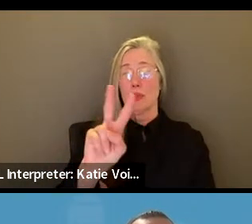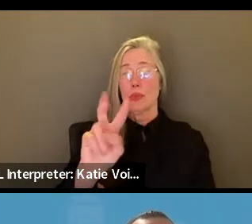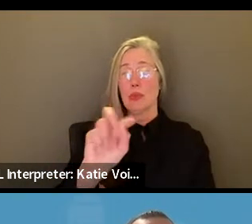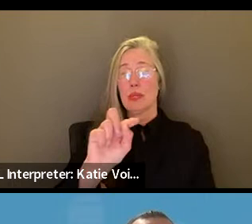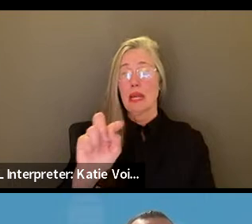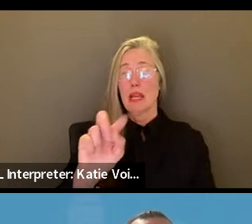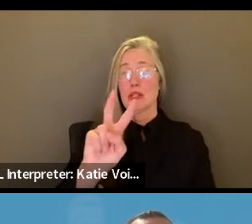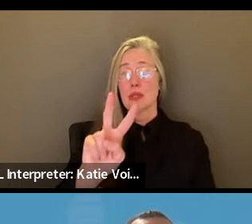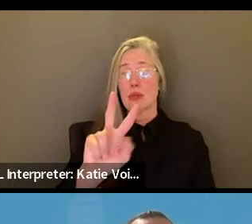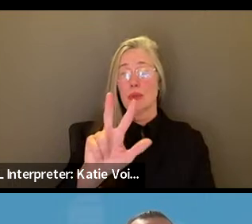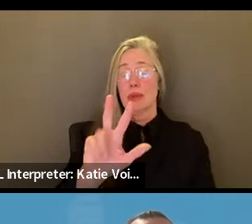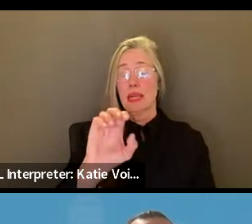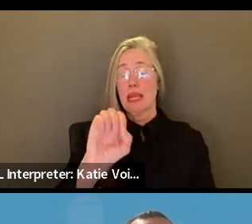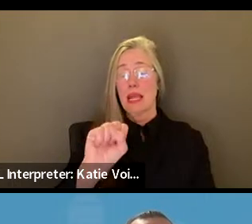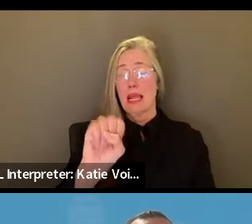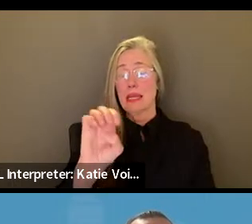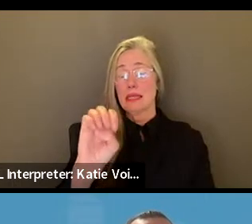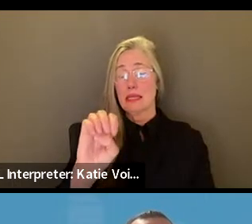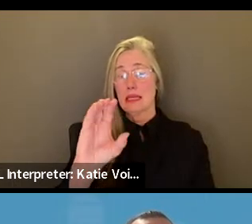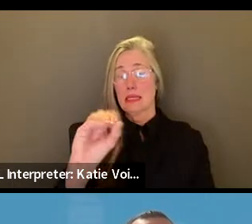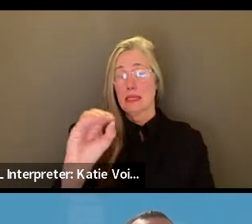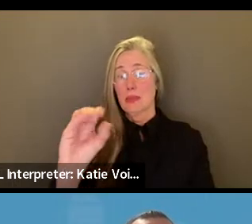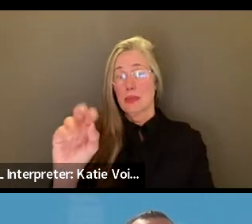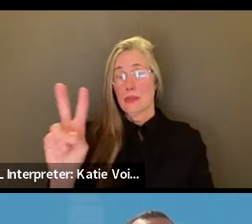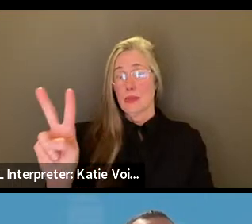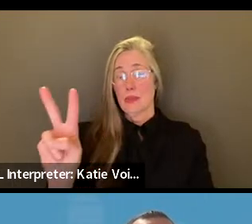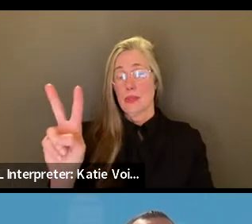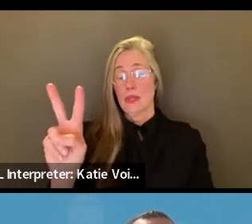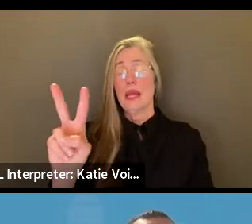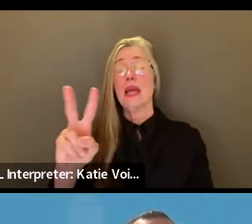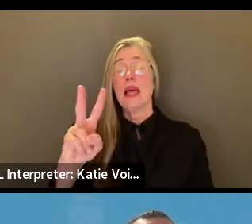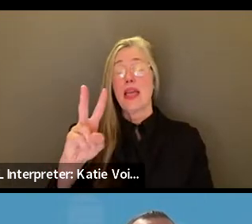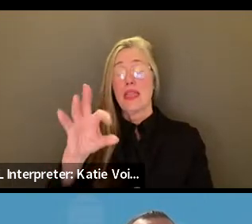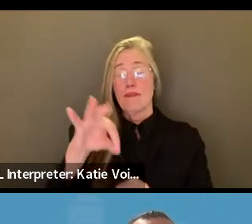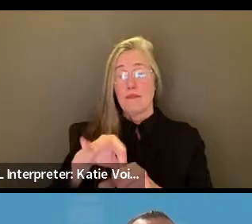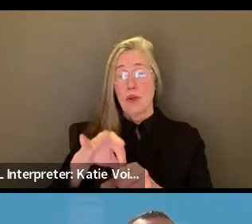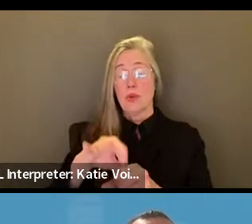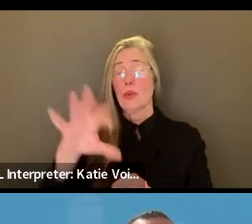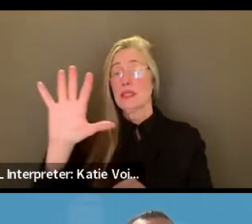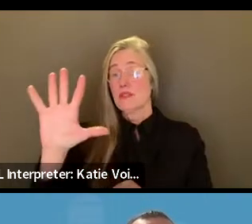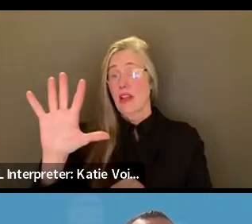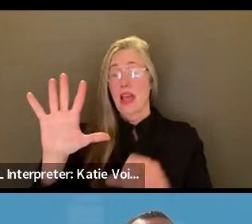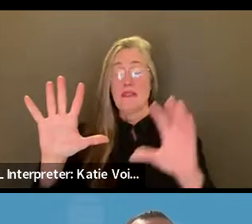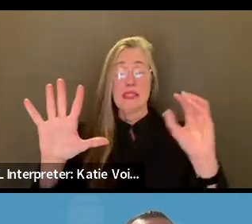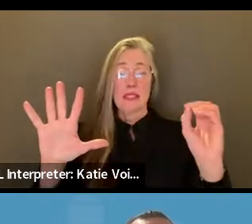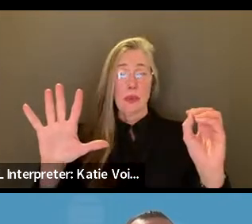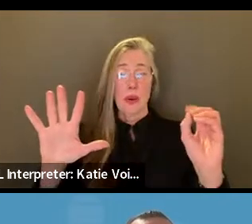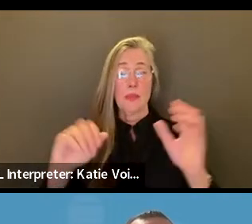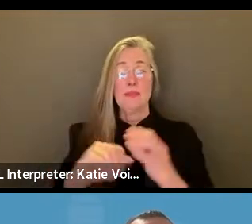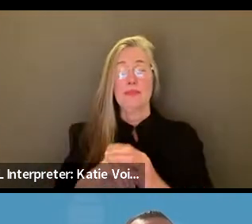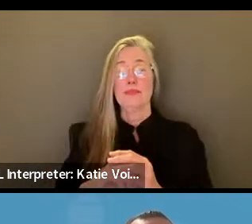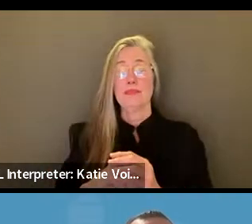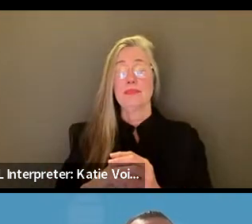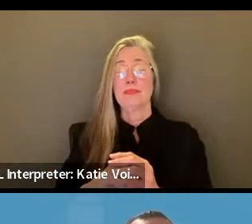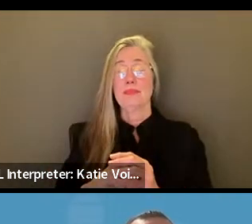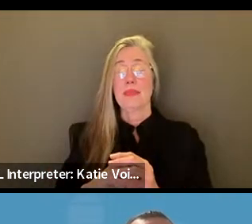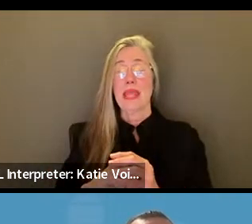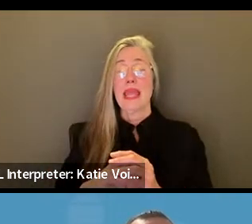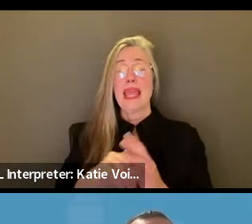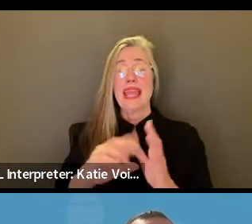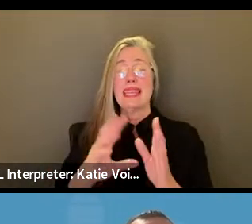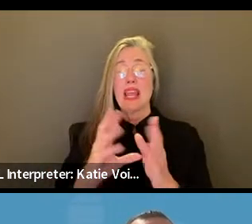2022-23 SE002. The vote was 5-0. And now we'll have the student board report from Ms.